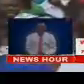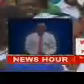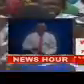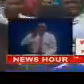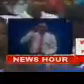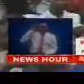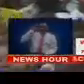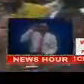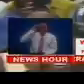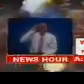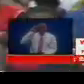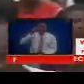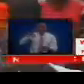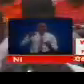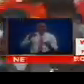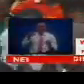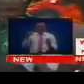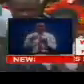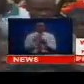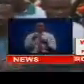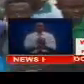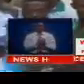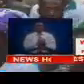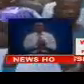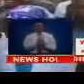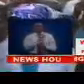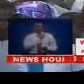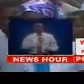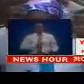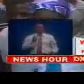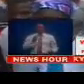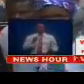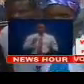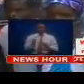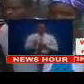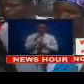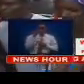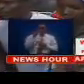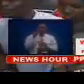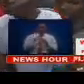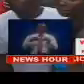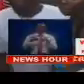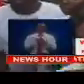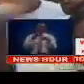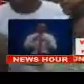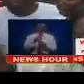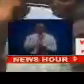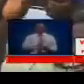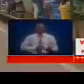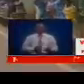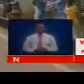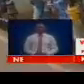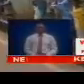The president, who was given the title Ferenyi Kweja the Third by fishermen in the central and western regions, was